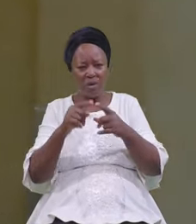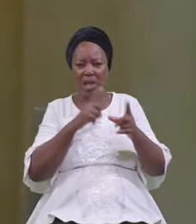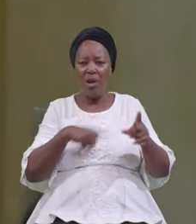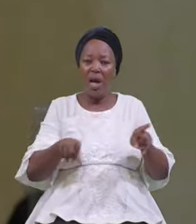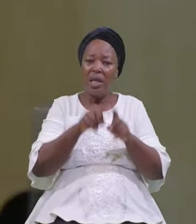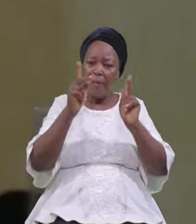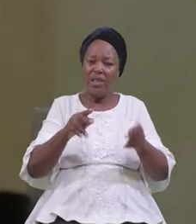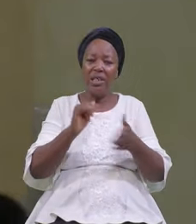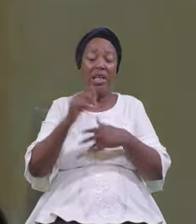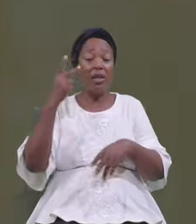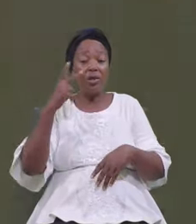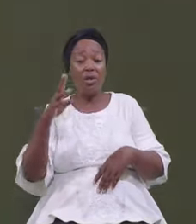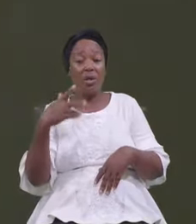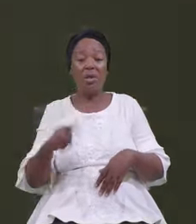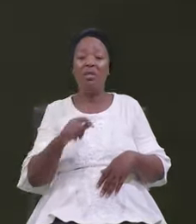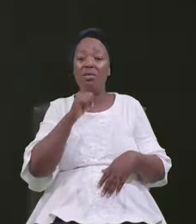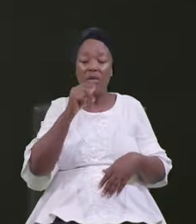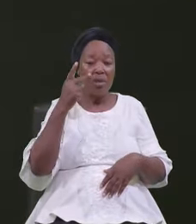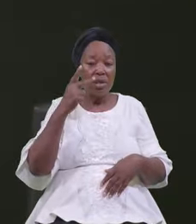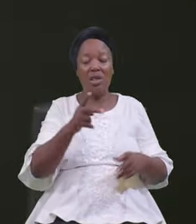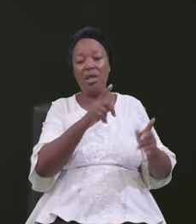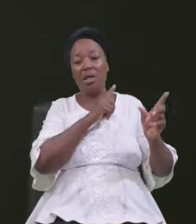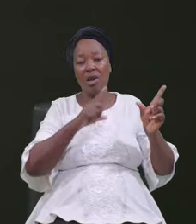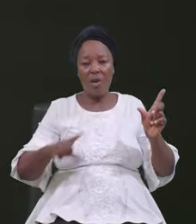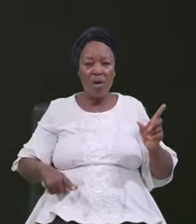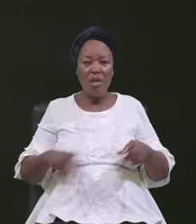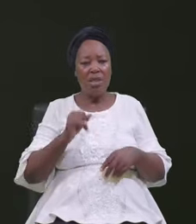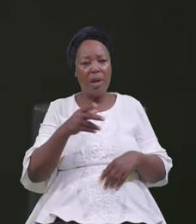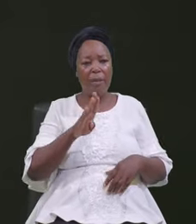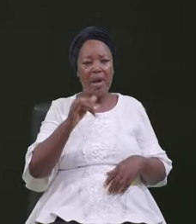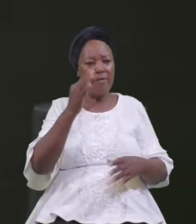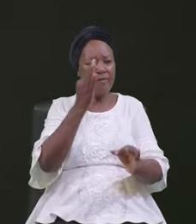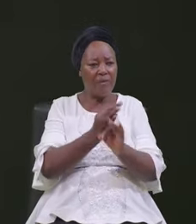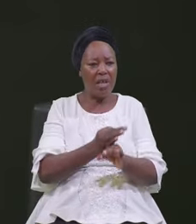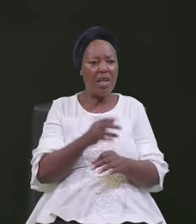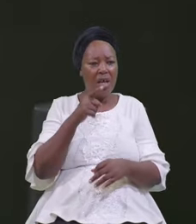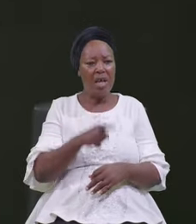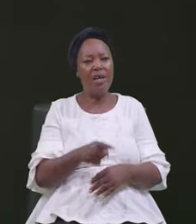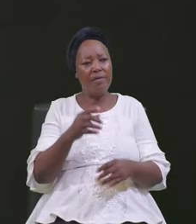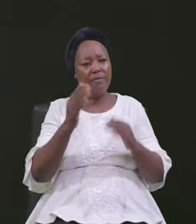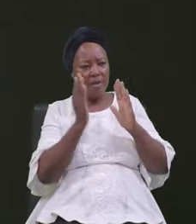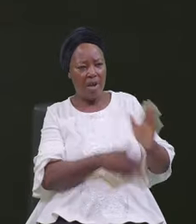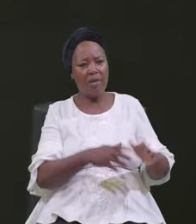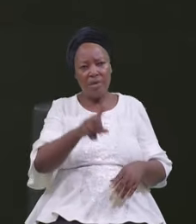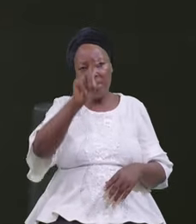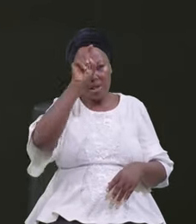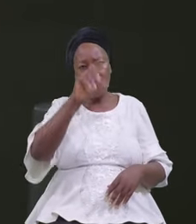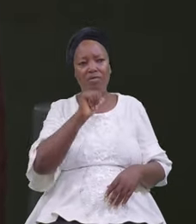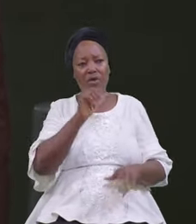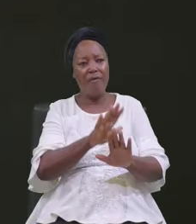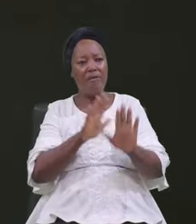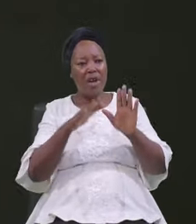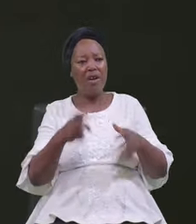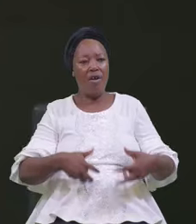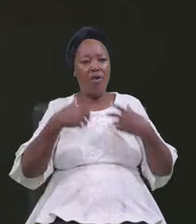saw the invisible Lord. It says, "By faith he forsook Egypt, not fearing the wrath